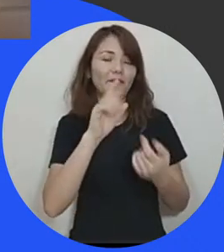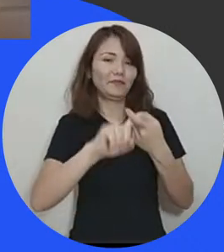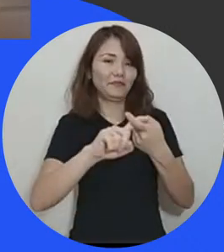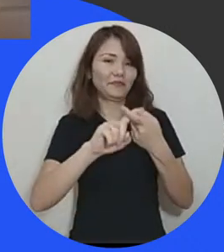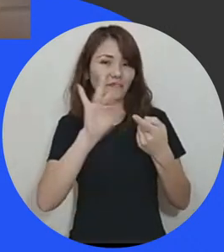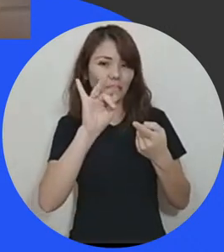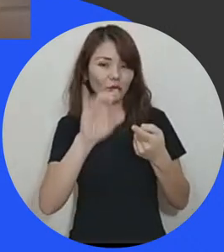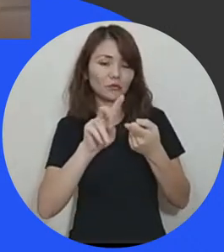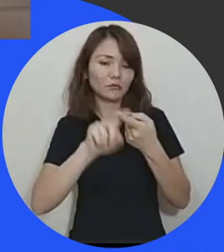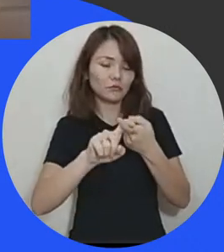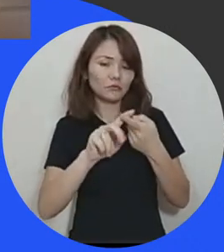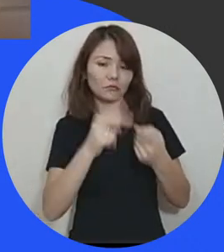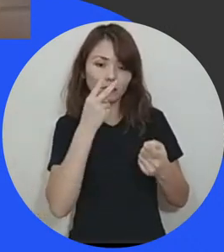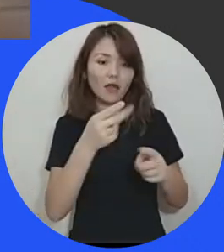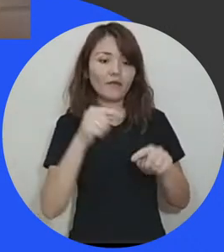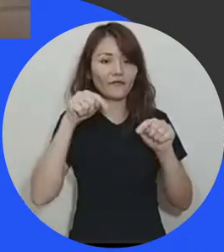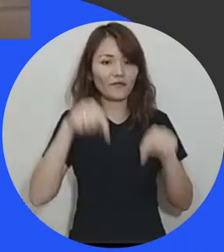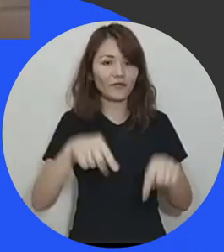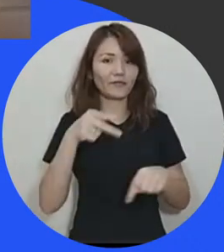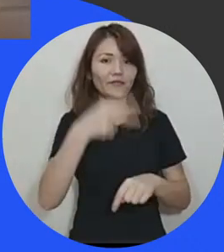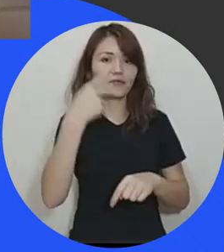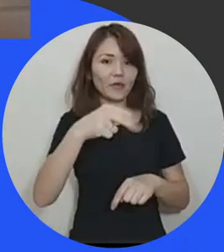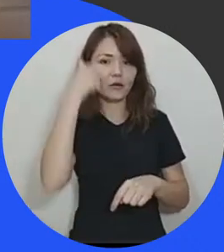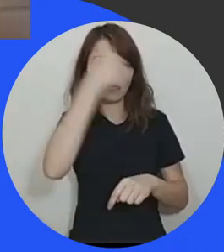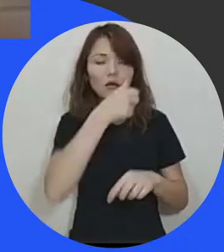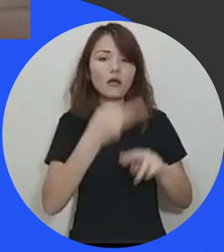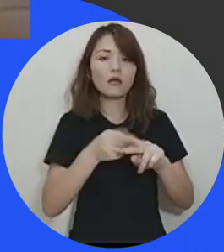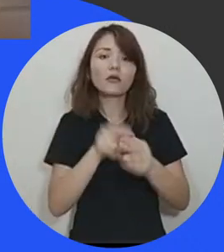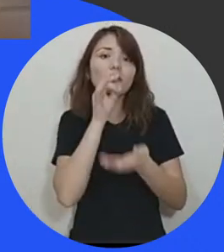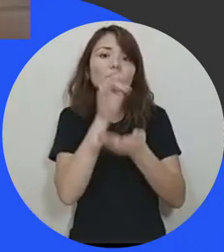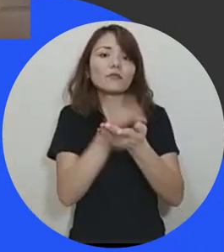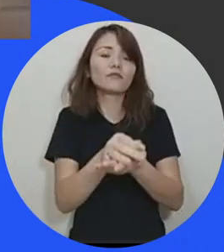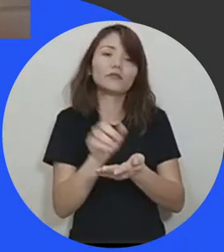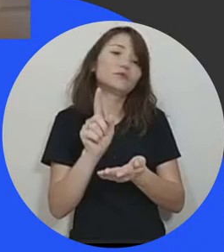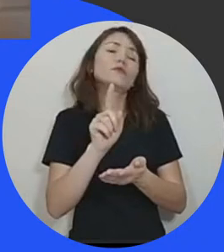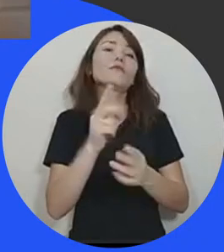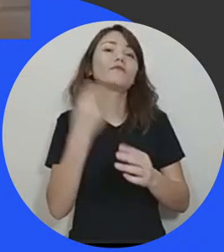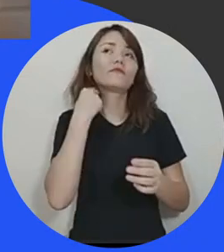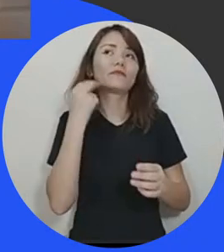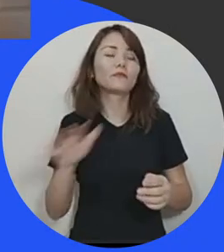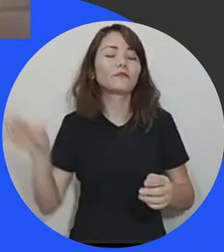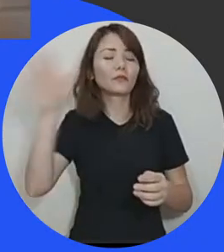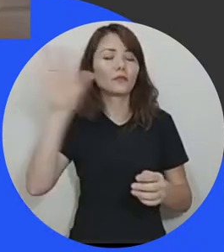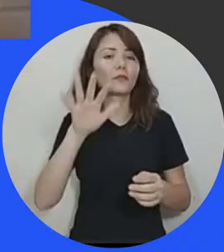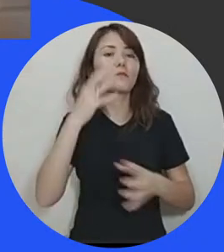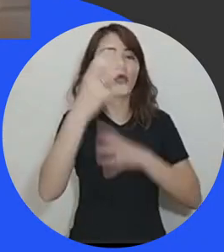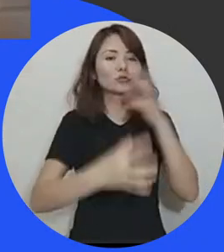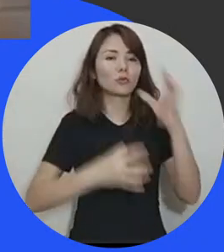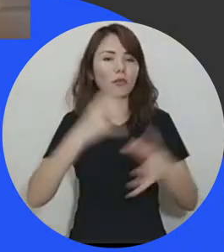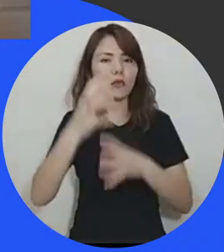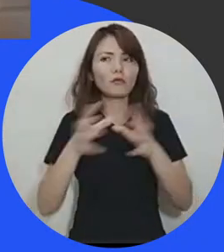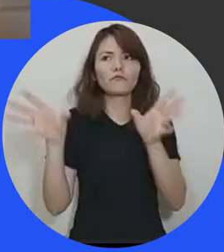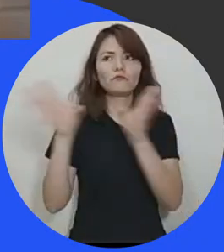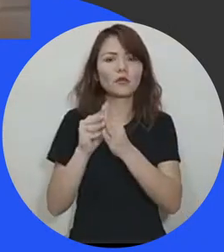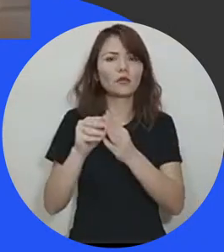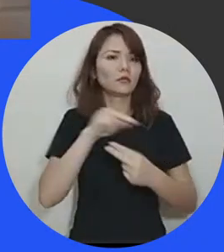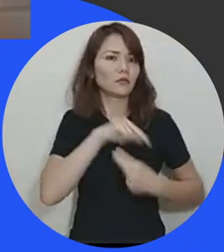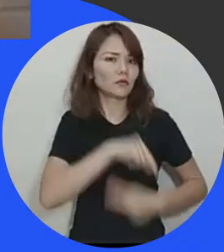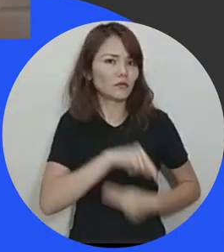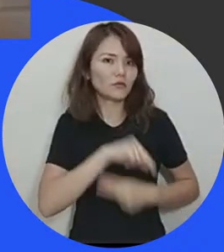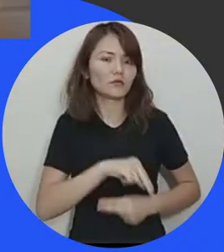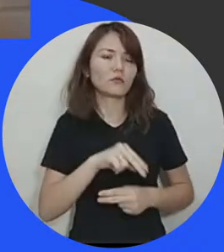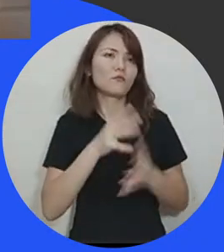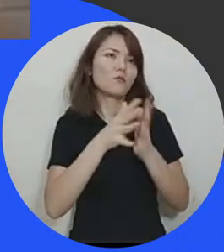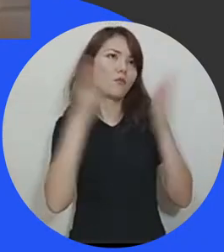to the COVID-19 pandemic in the UK, a national collaboration of over 70 organizations across government, academia, and